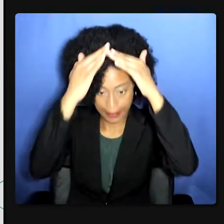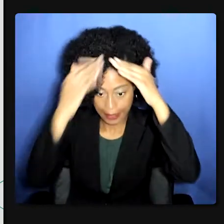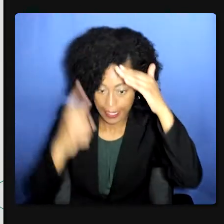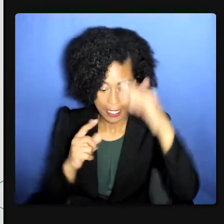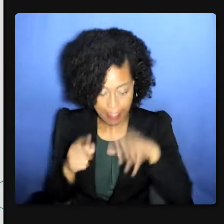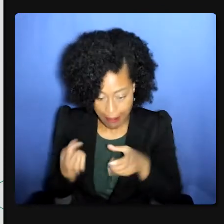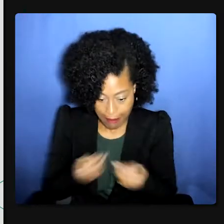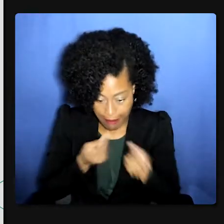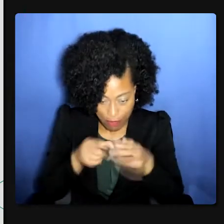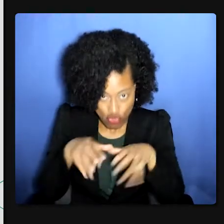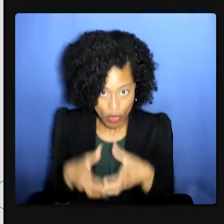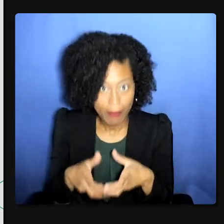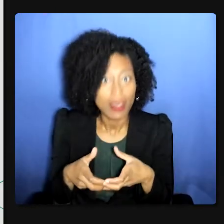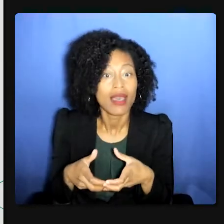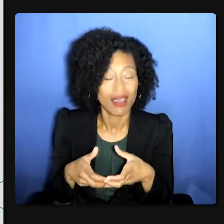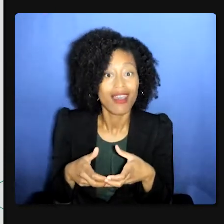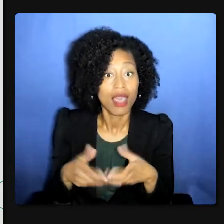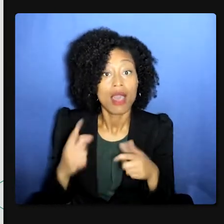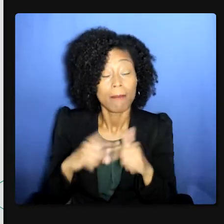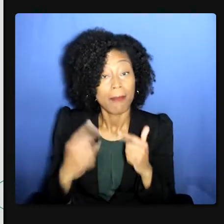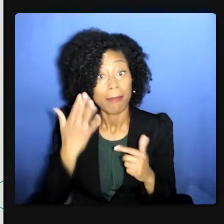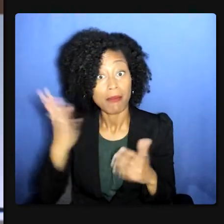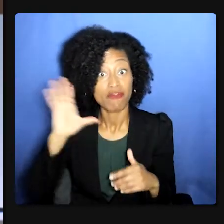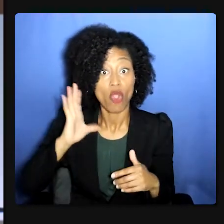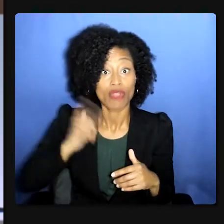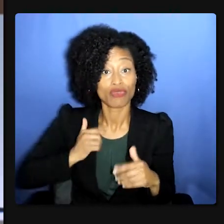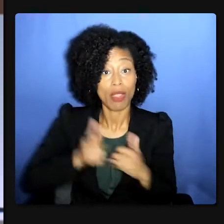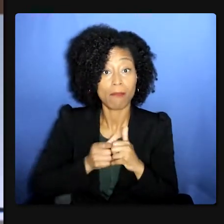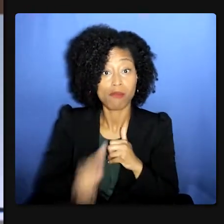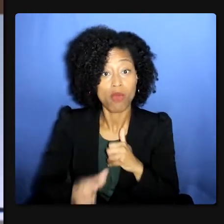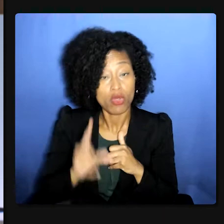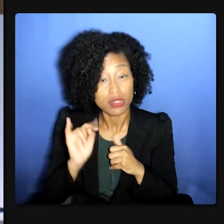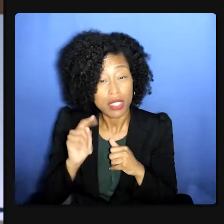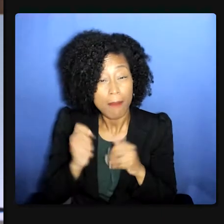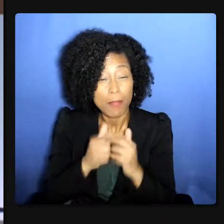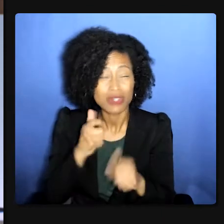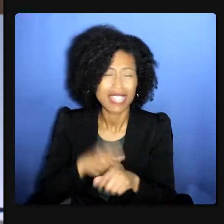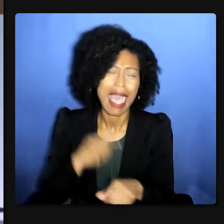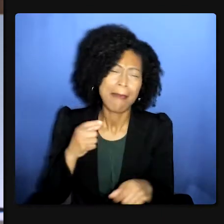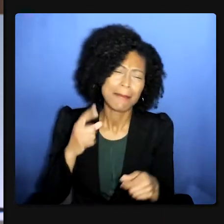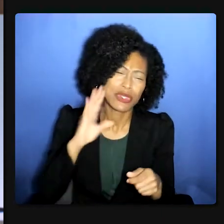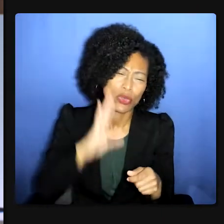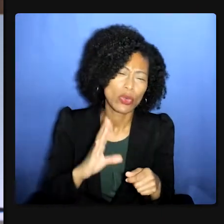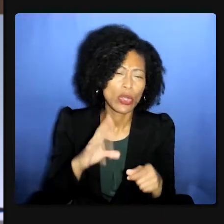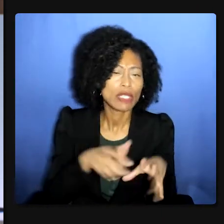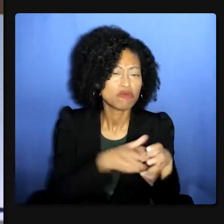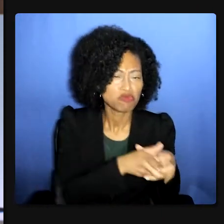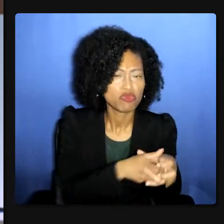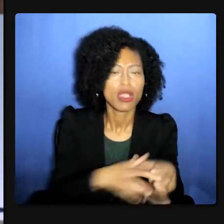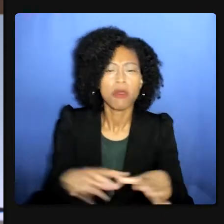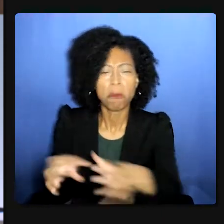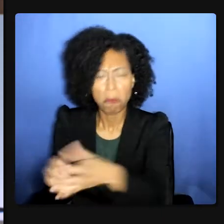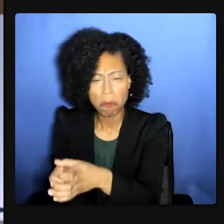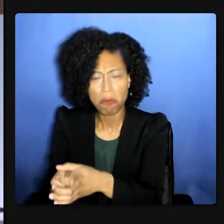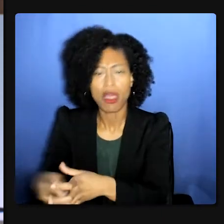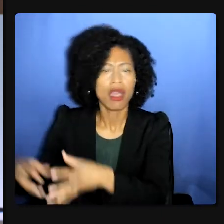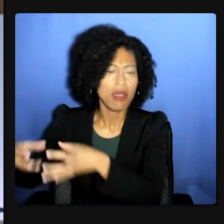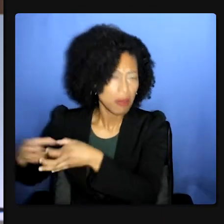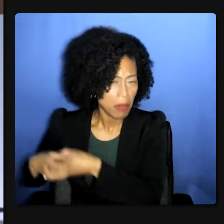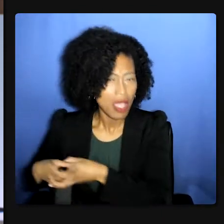know, for sure, maybe you were already working with remote sites, but most teams were largely co-located, sharing the same